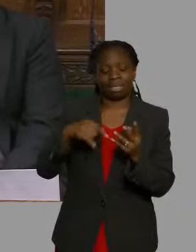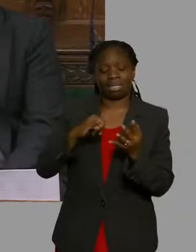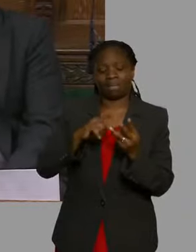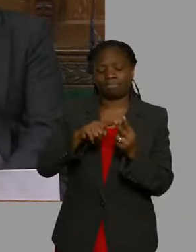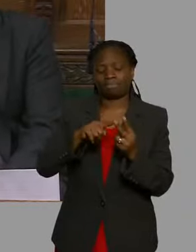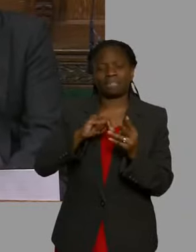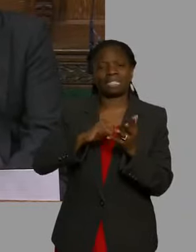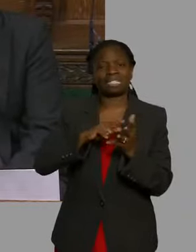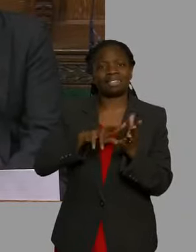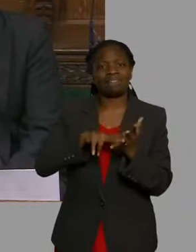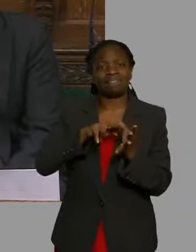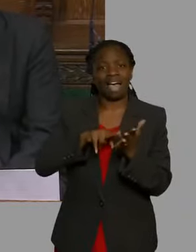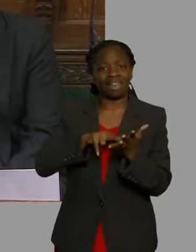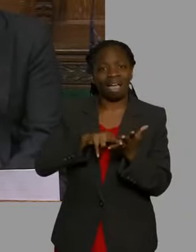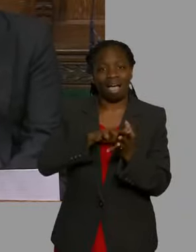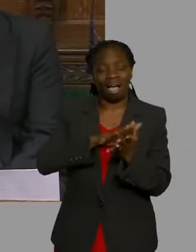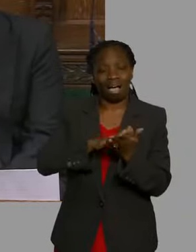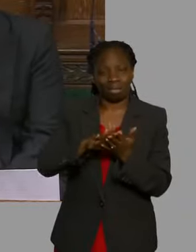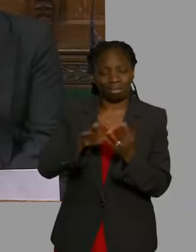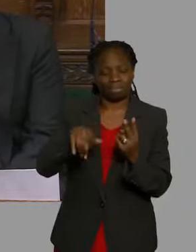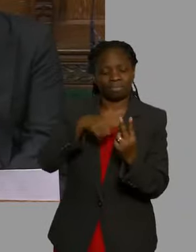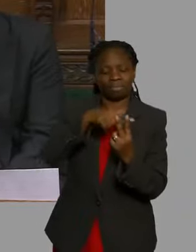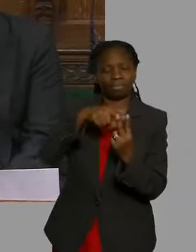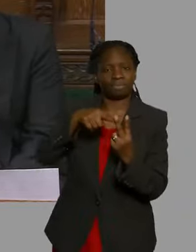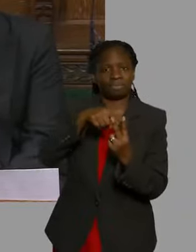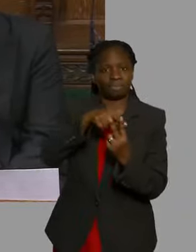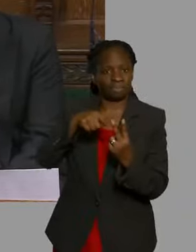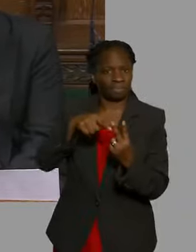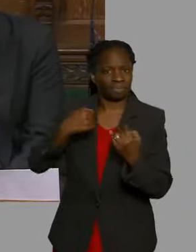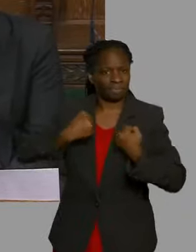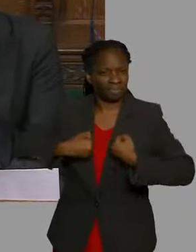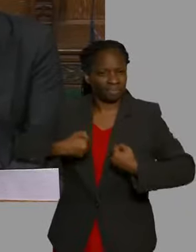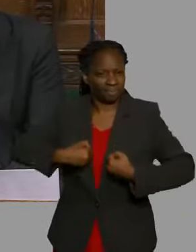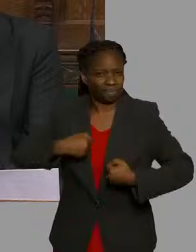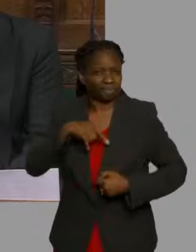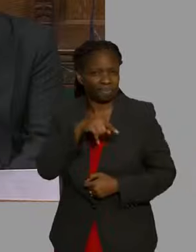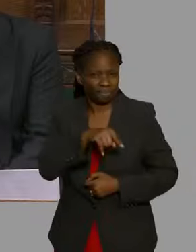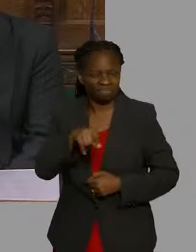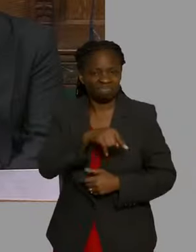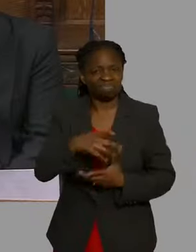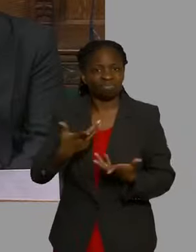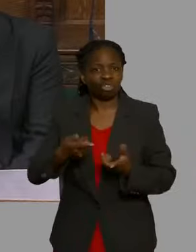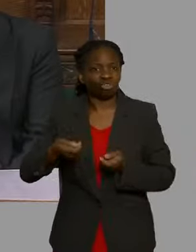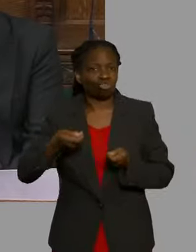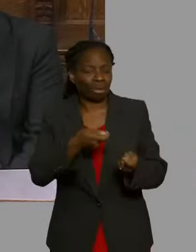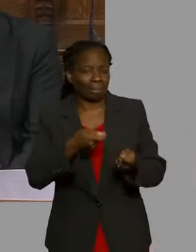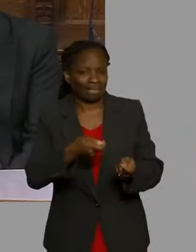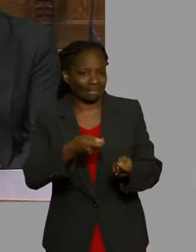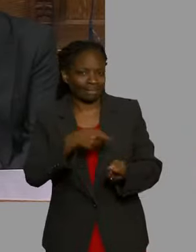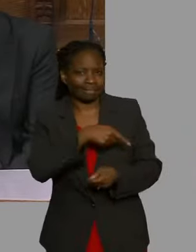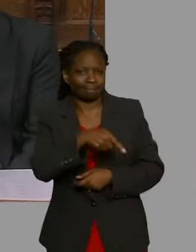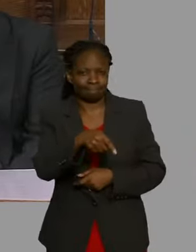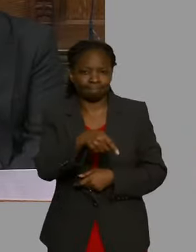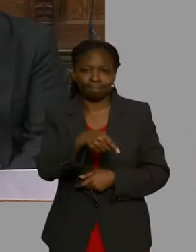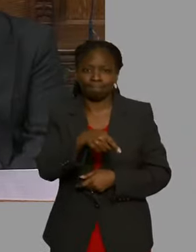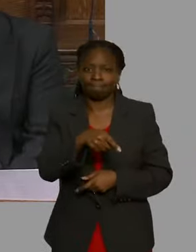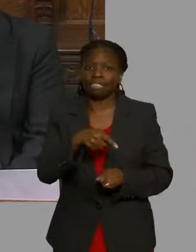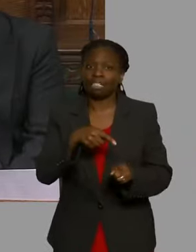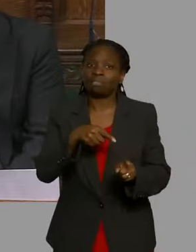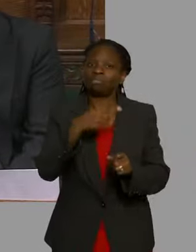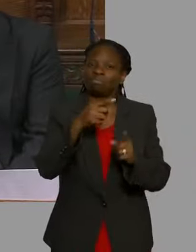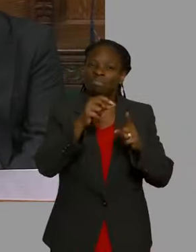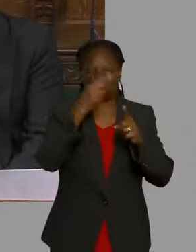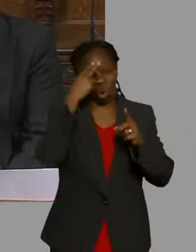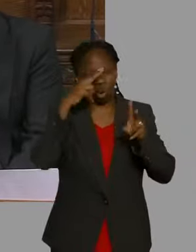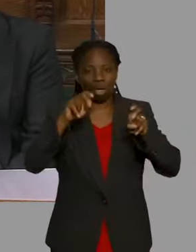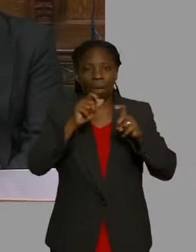have been unable to access adequate treatment since the retirement of the only consultant available to work with them in July. What action can the